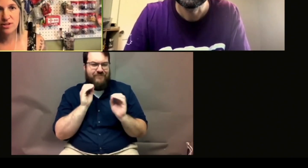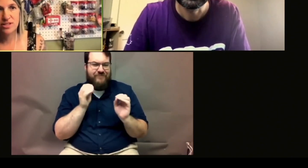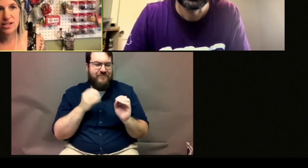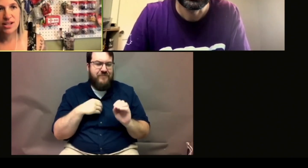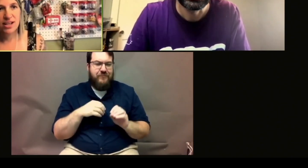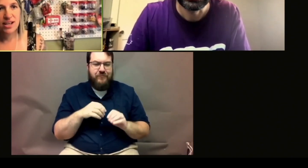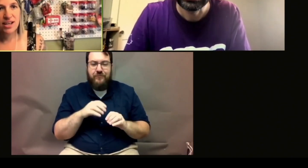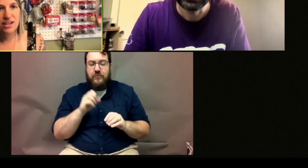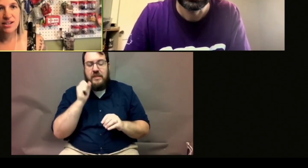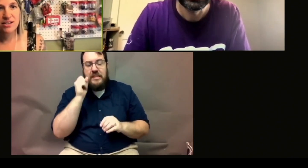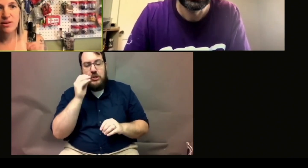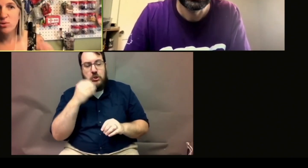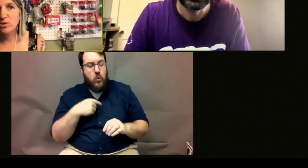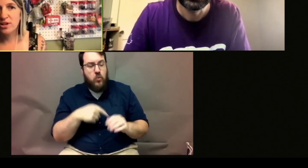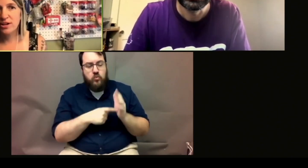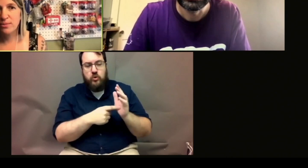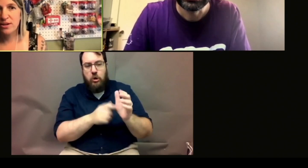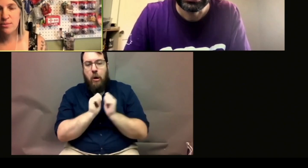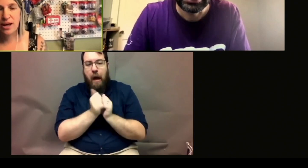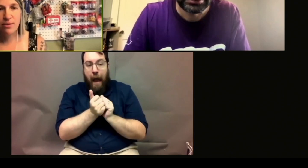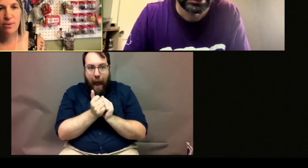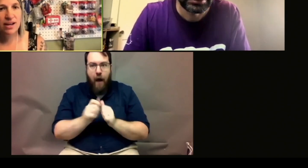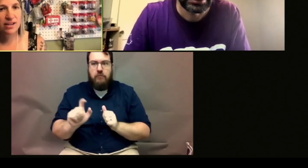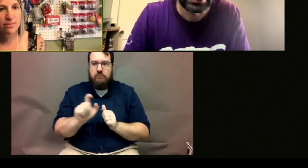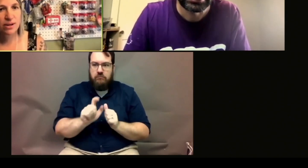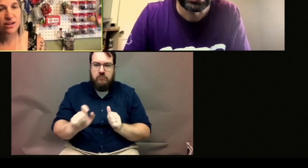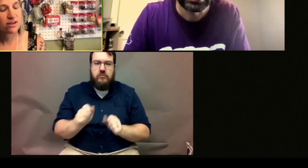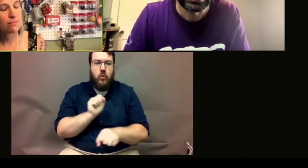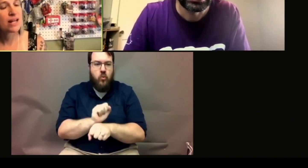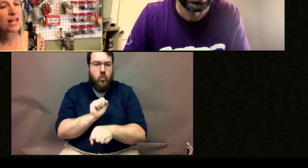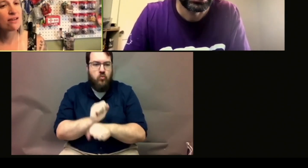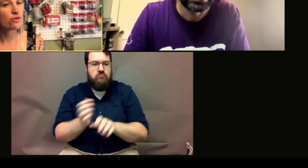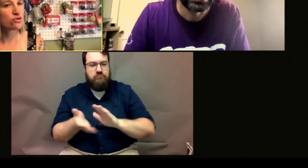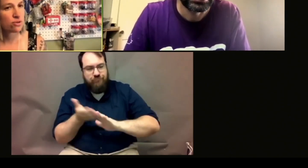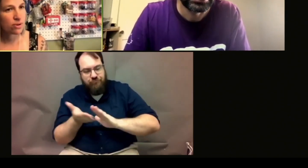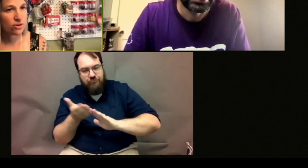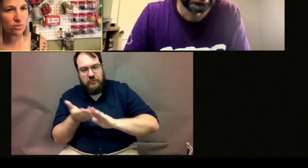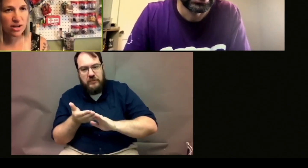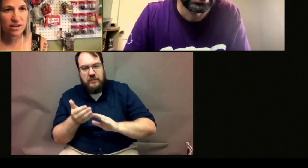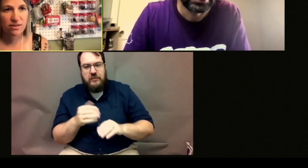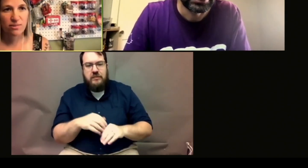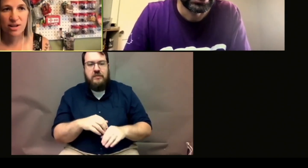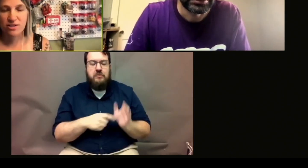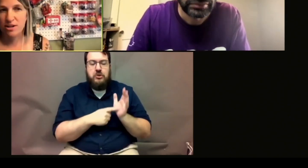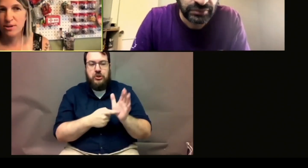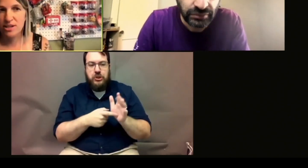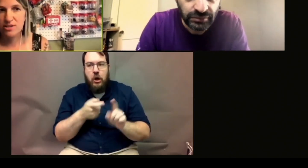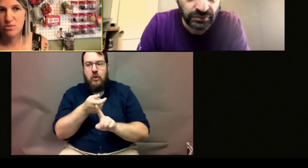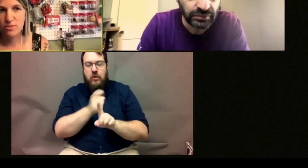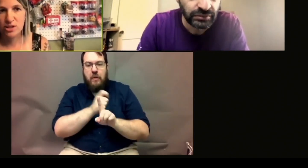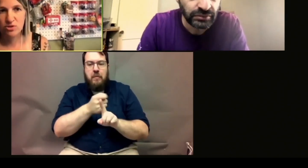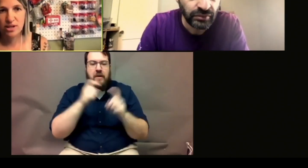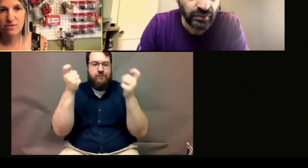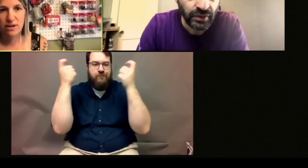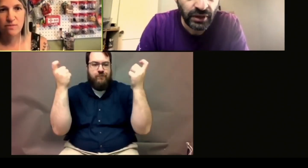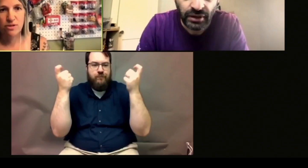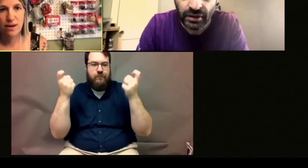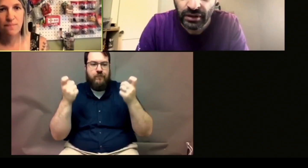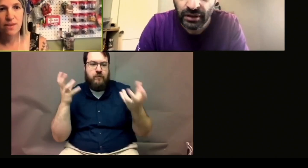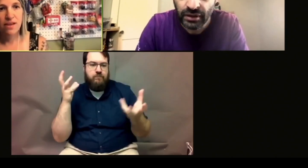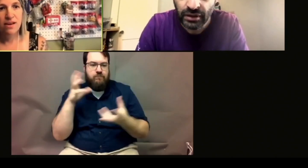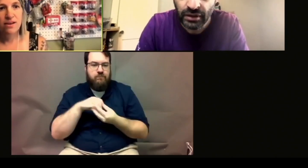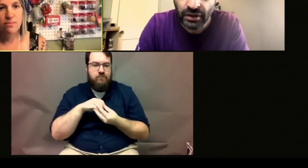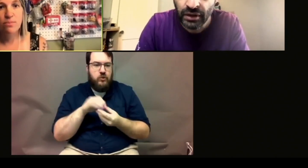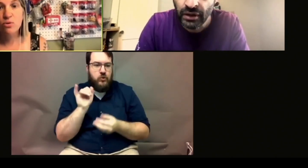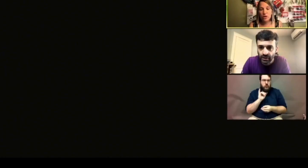scrolling works. And I will talk about the backpack bananiversary bundle when I talk about that. So we'll make sure we have time for